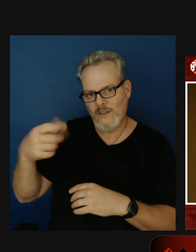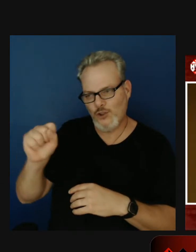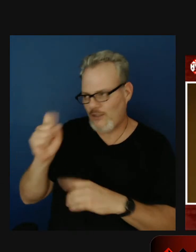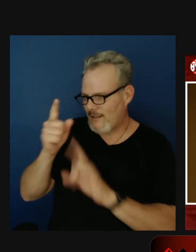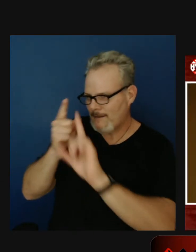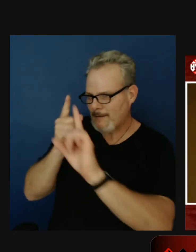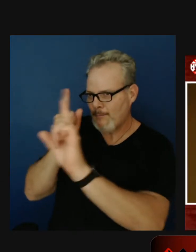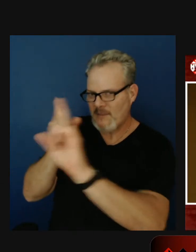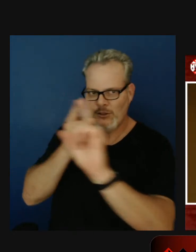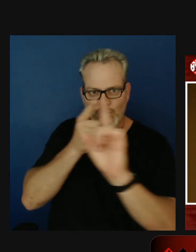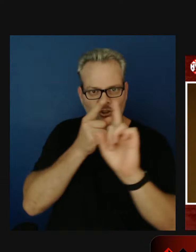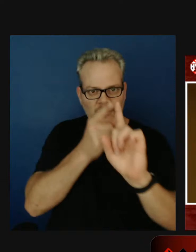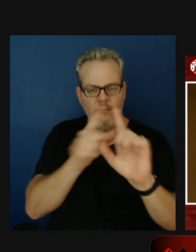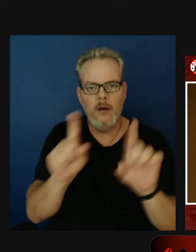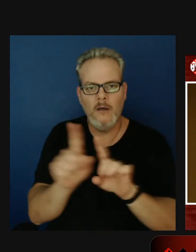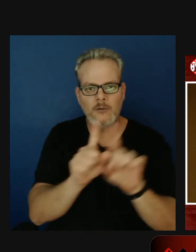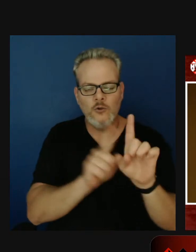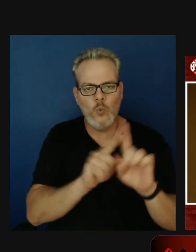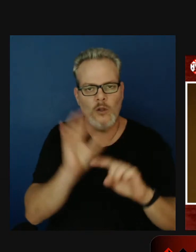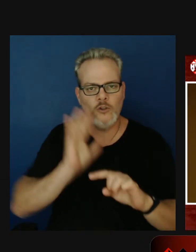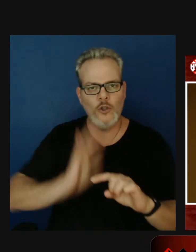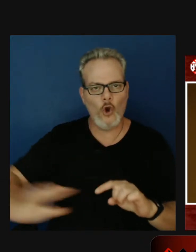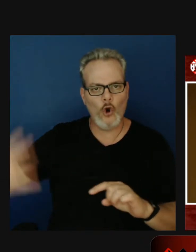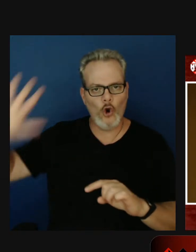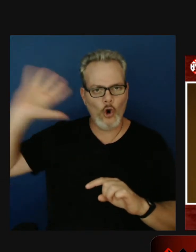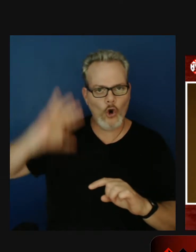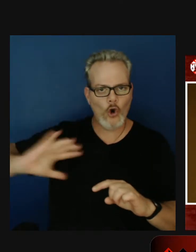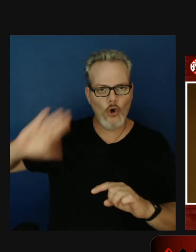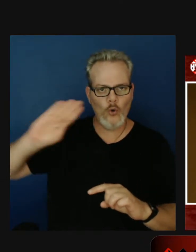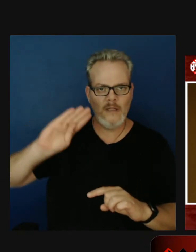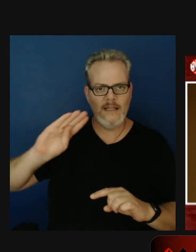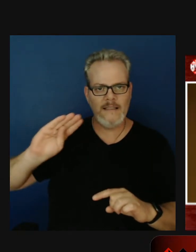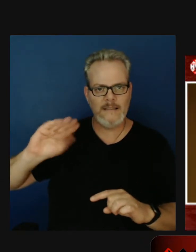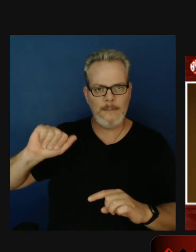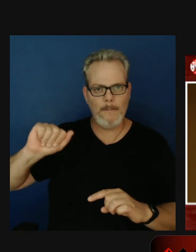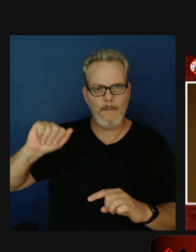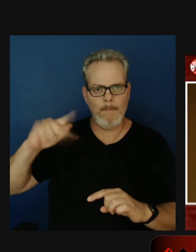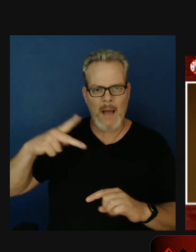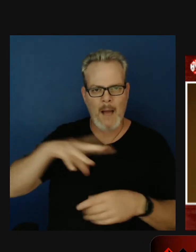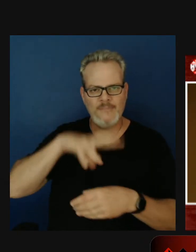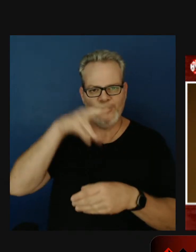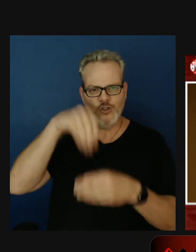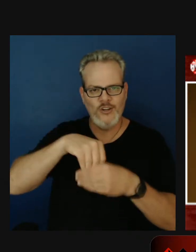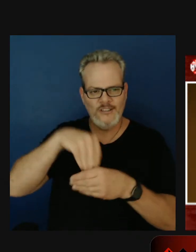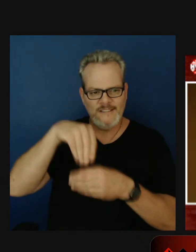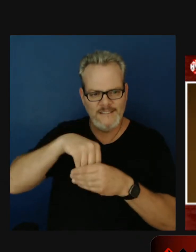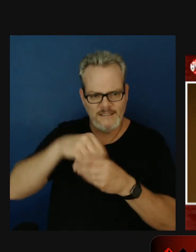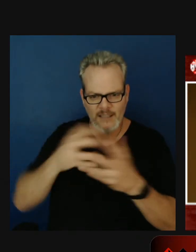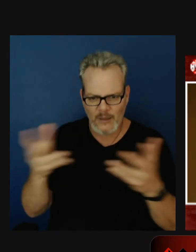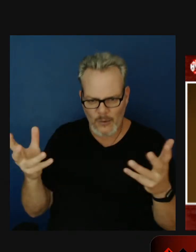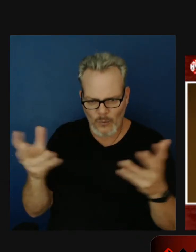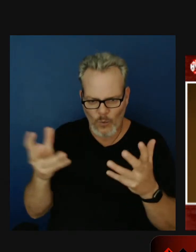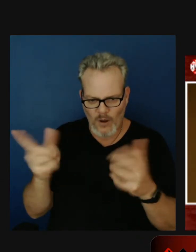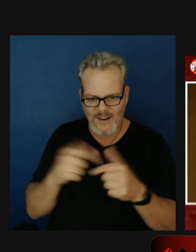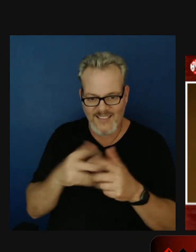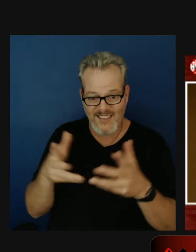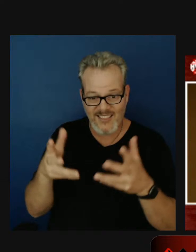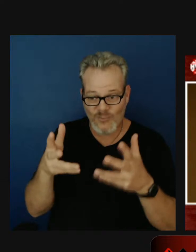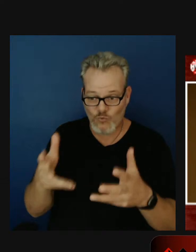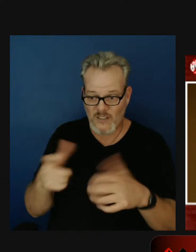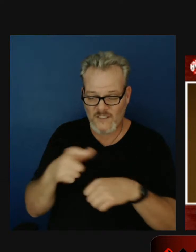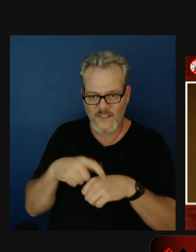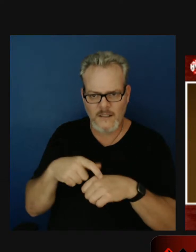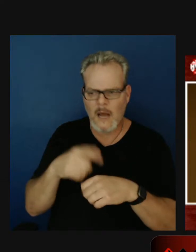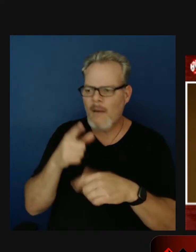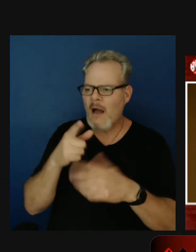well as kind of the earliest maps, what they contained, and progressing through time as to what these maps look